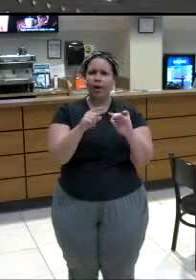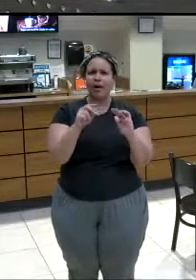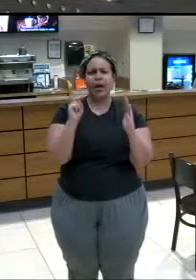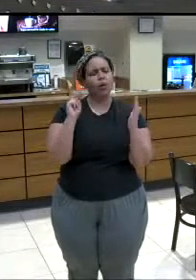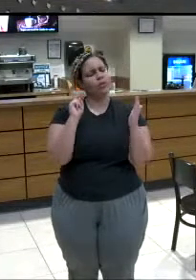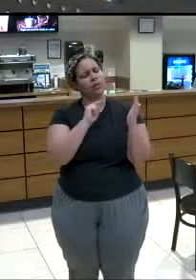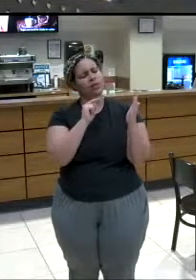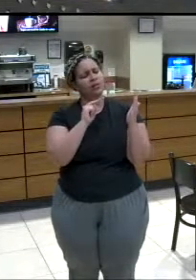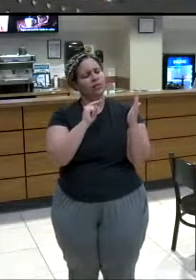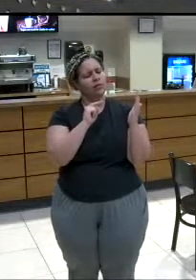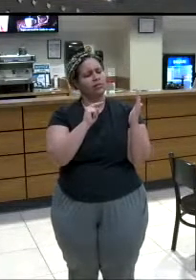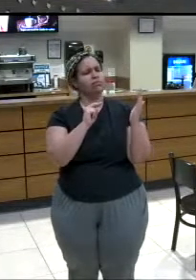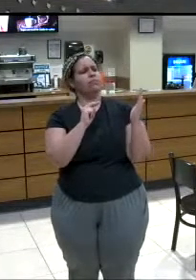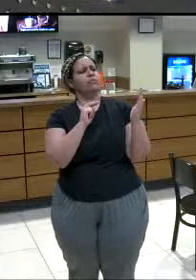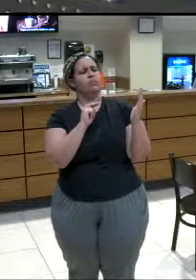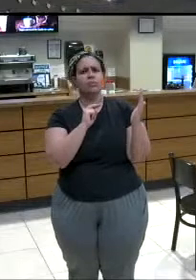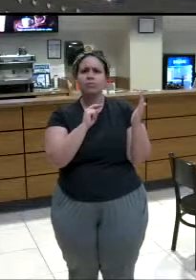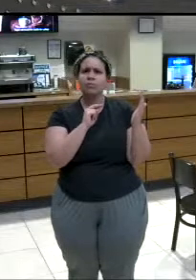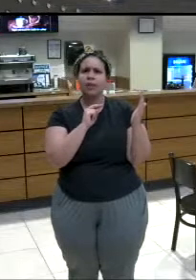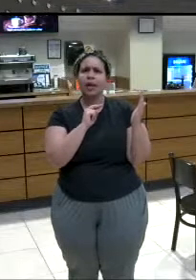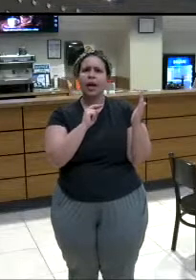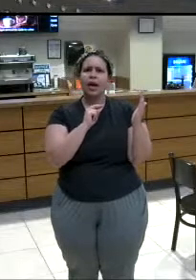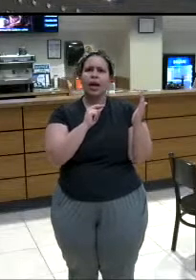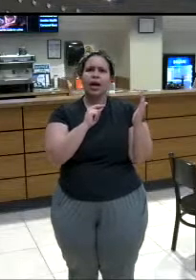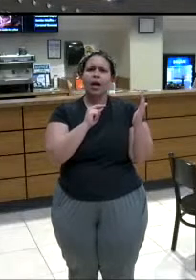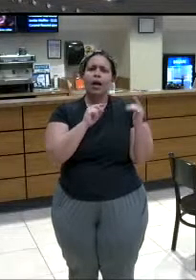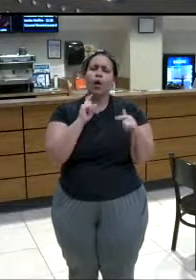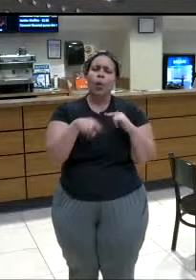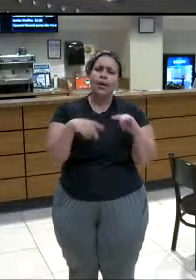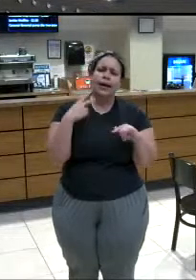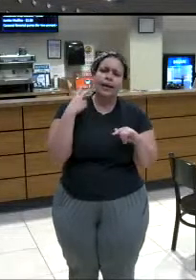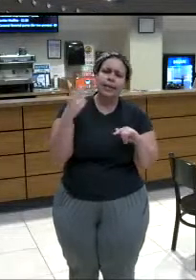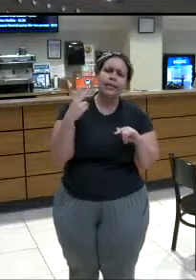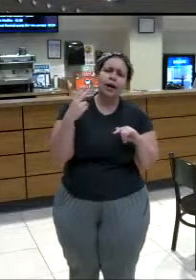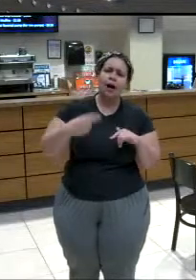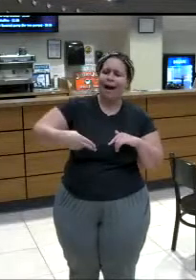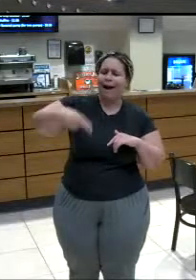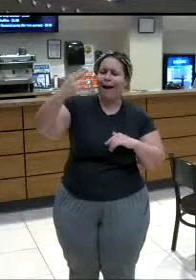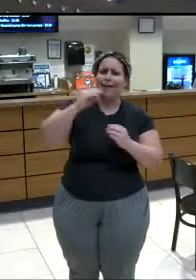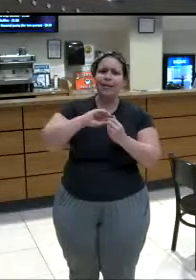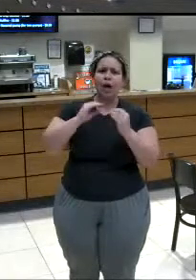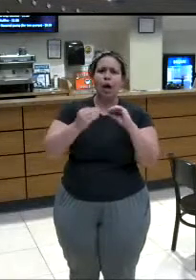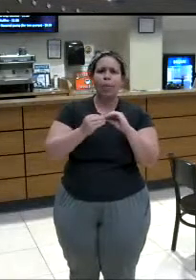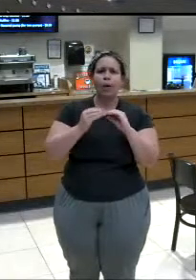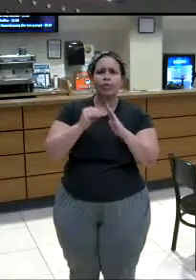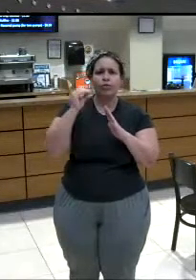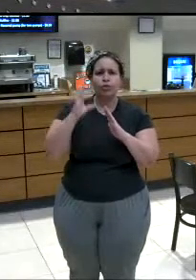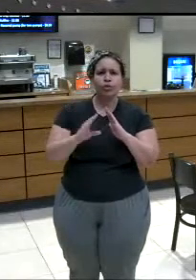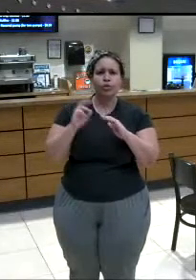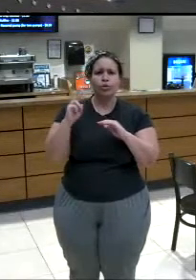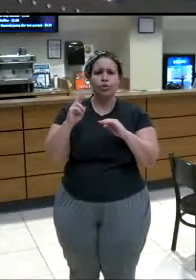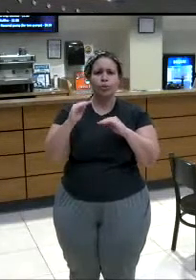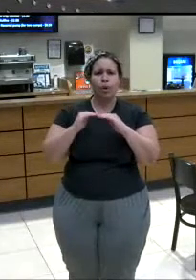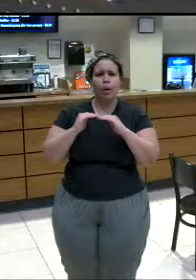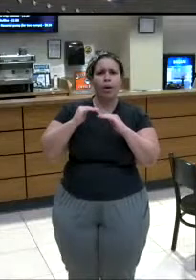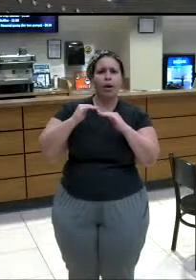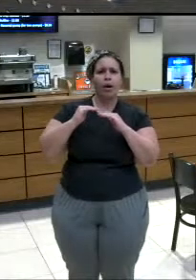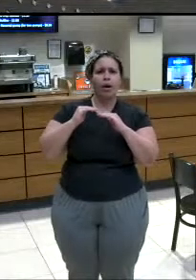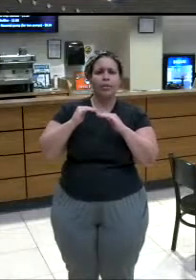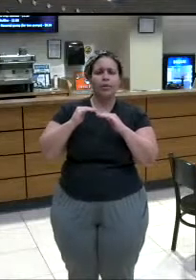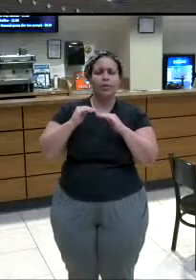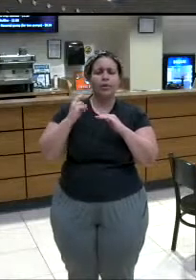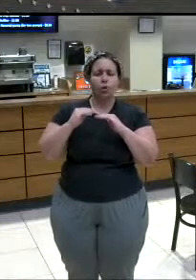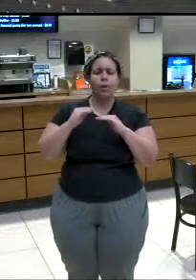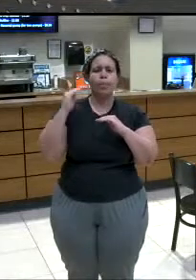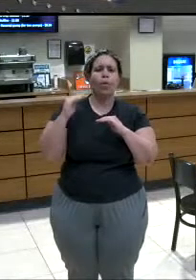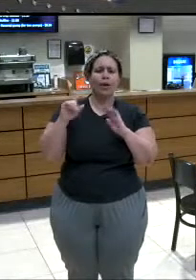struck by that not only are there a high number of students who are 2 or more grade levels below, but at the